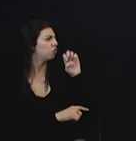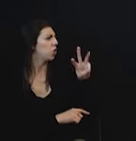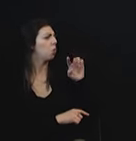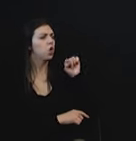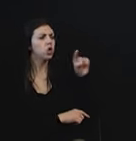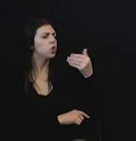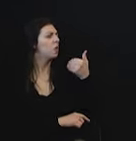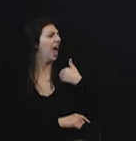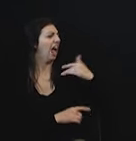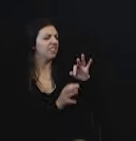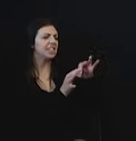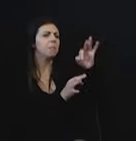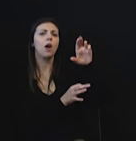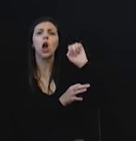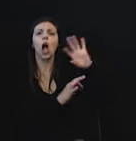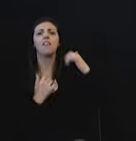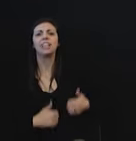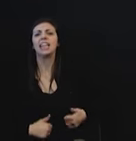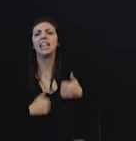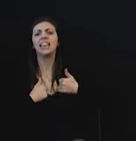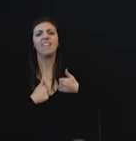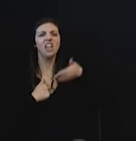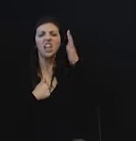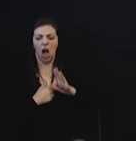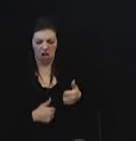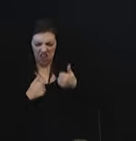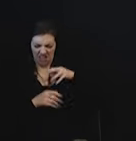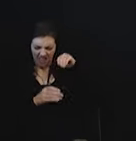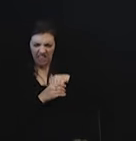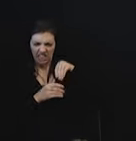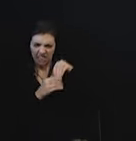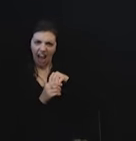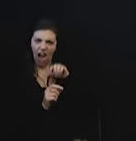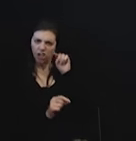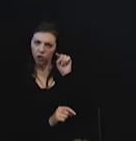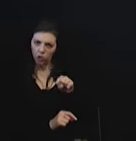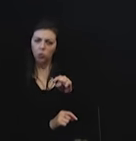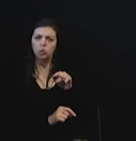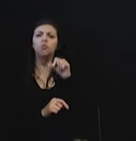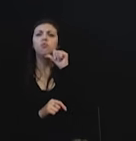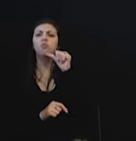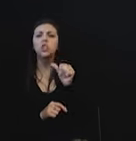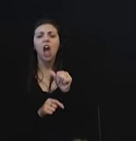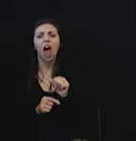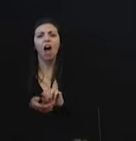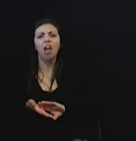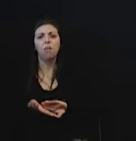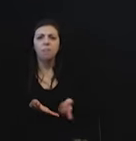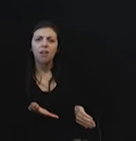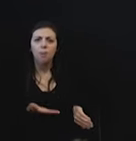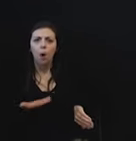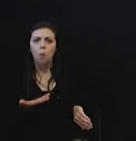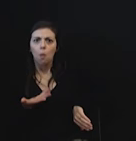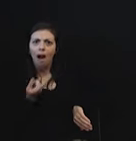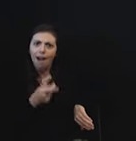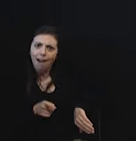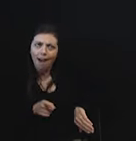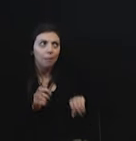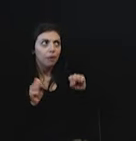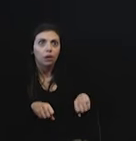the living God living inside of you. Do not minimize what can happen when you call upon his